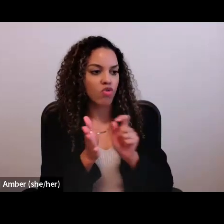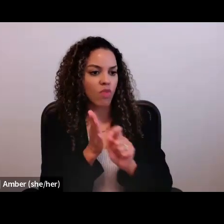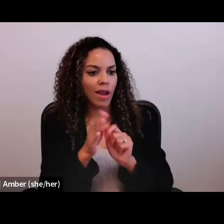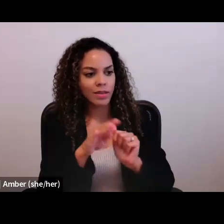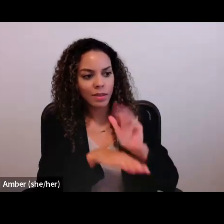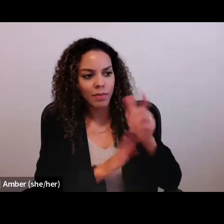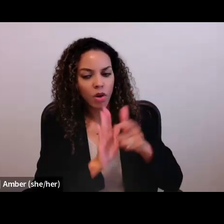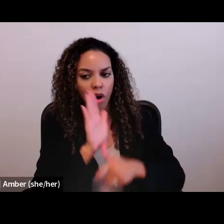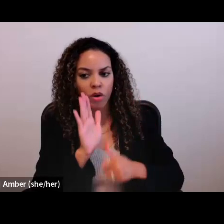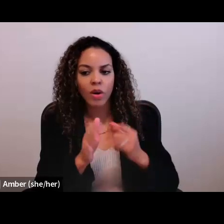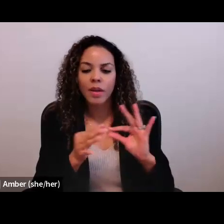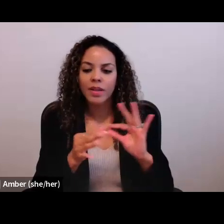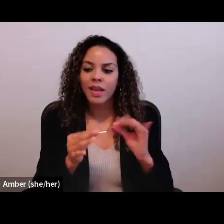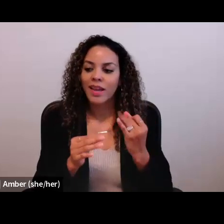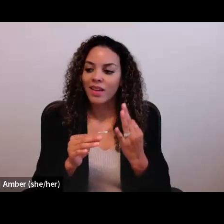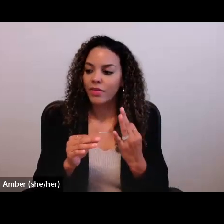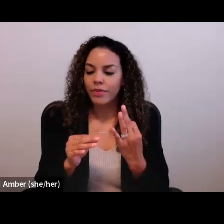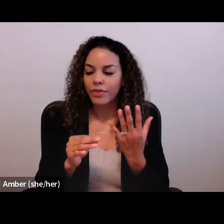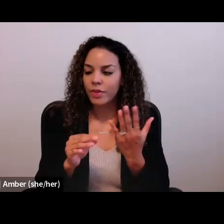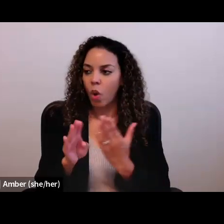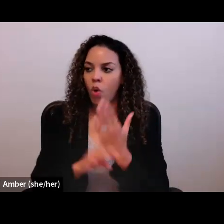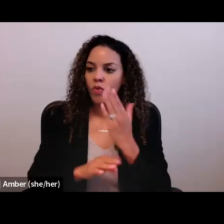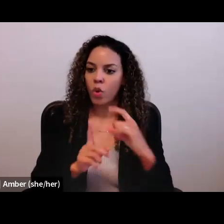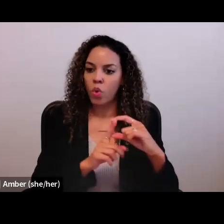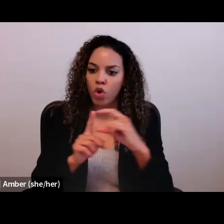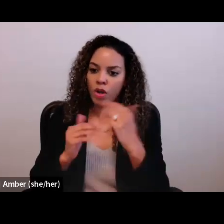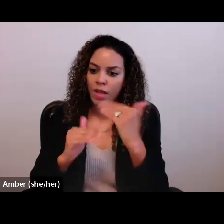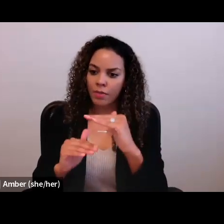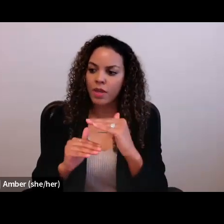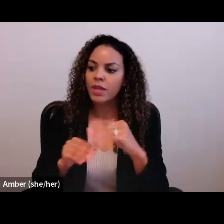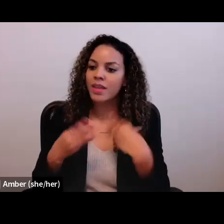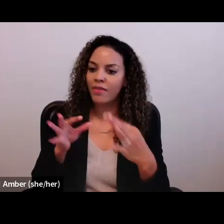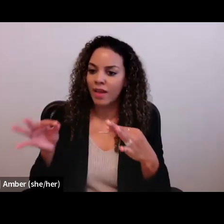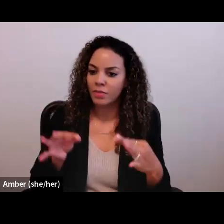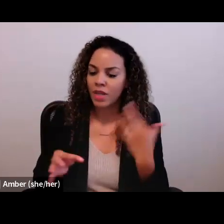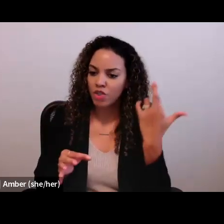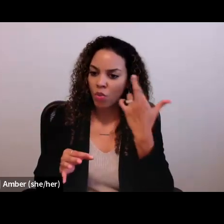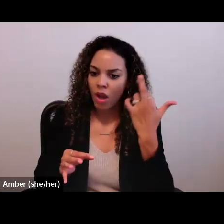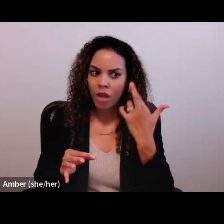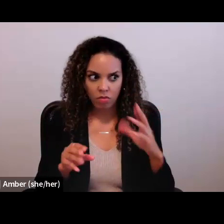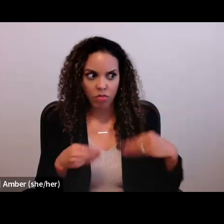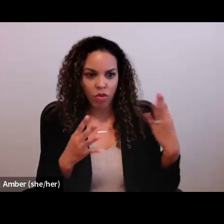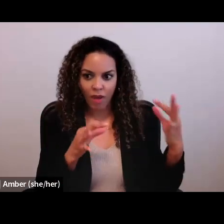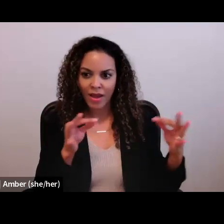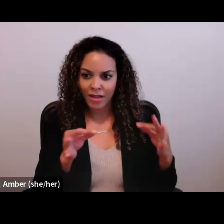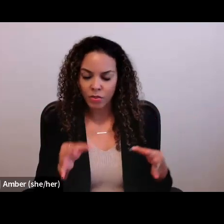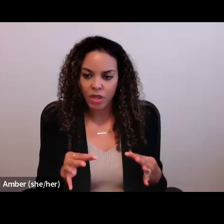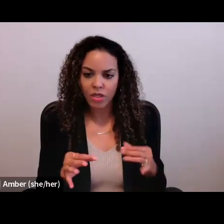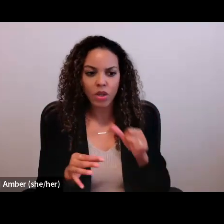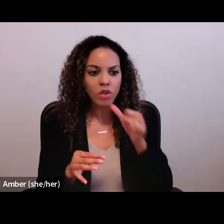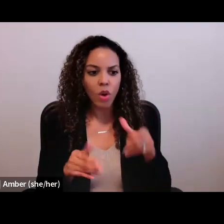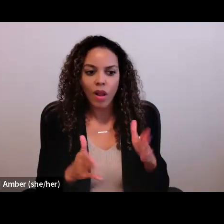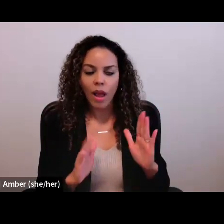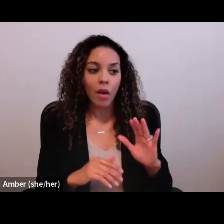say, if it exceeds this word limit, then provide an explanation. Provide that explanation and let it go. Don't let, 100 or 800